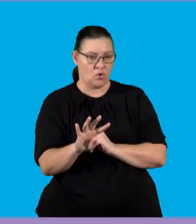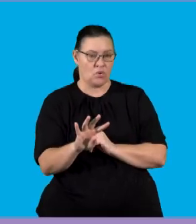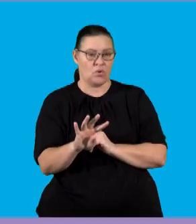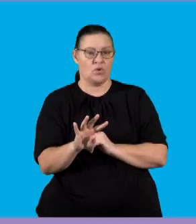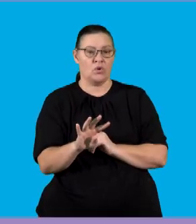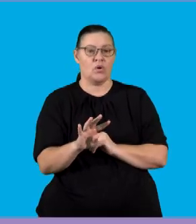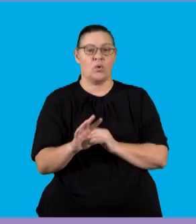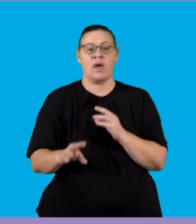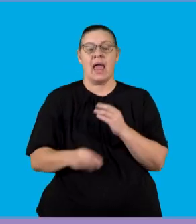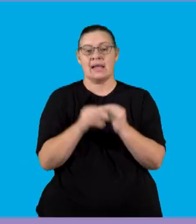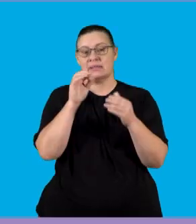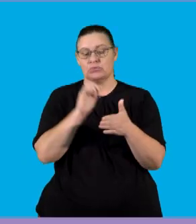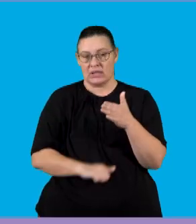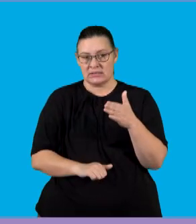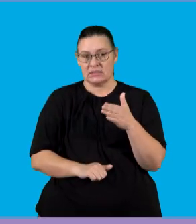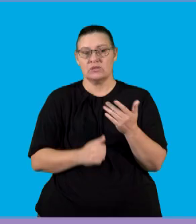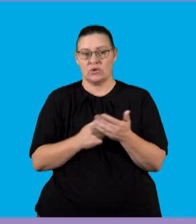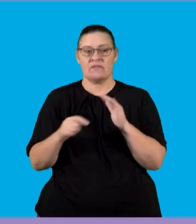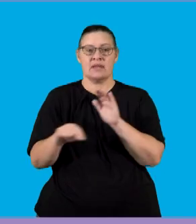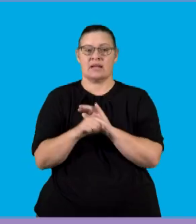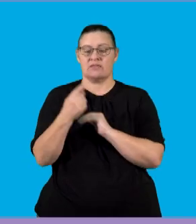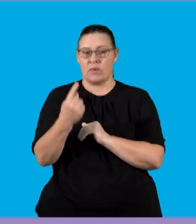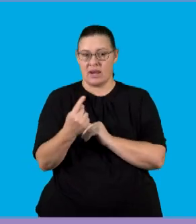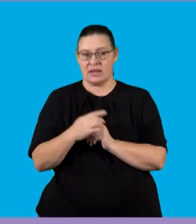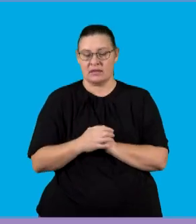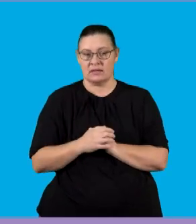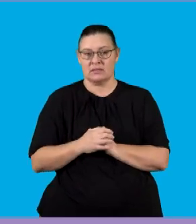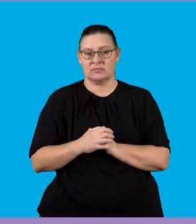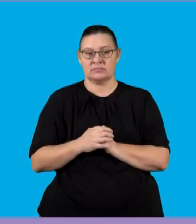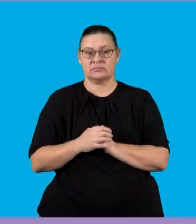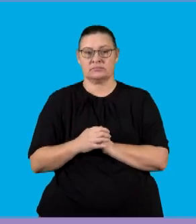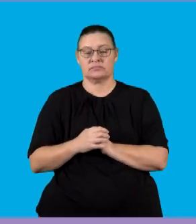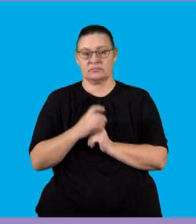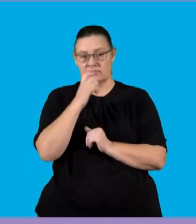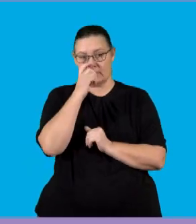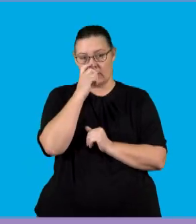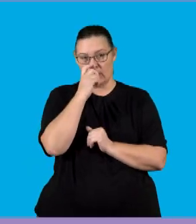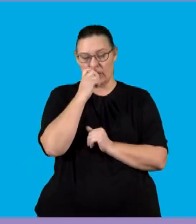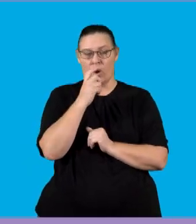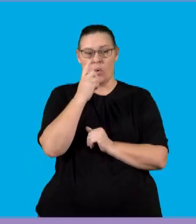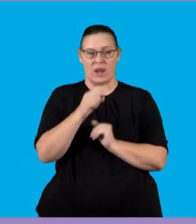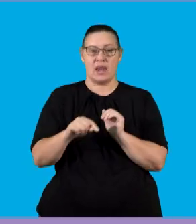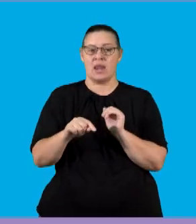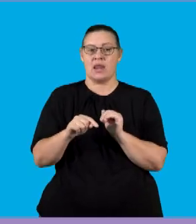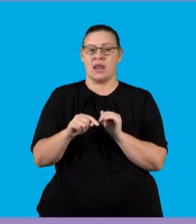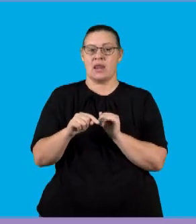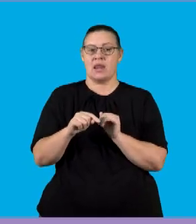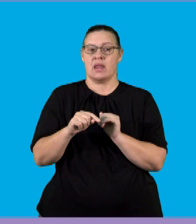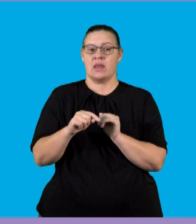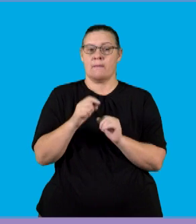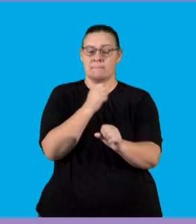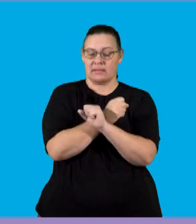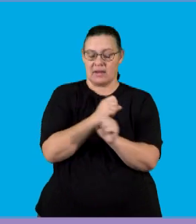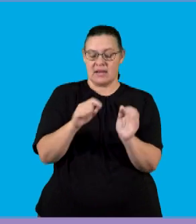And what do we add or subtract to get to -1? Well, 1 multiplied by -4 is a